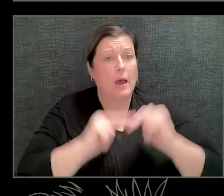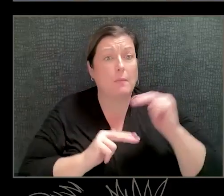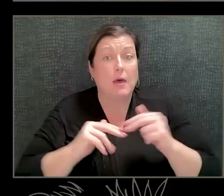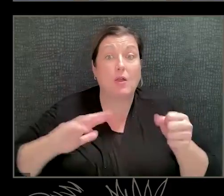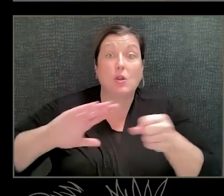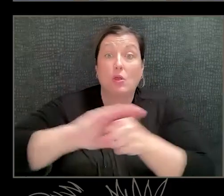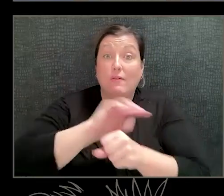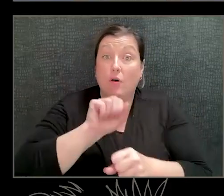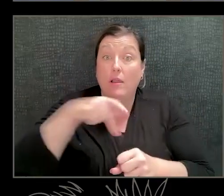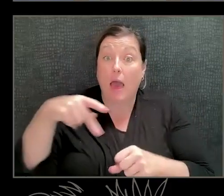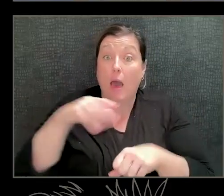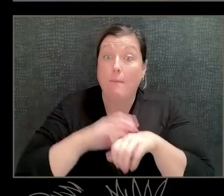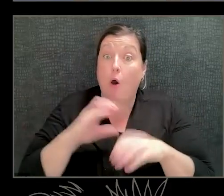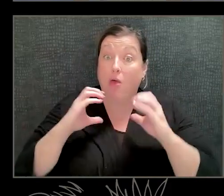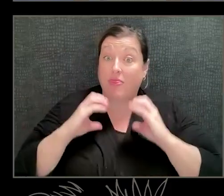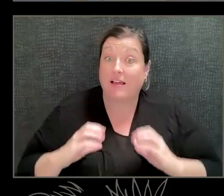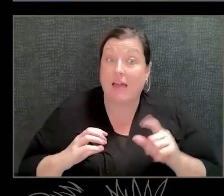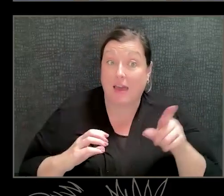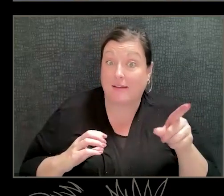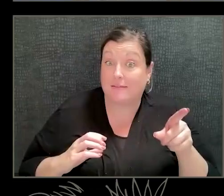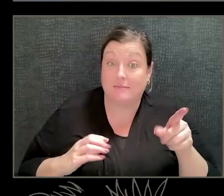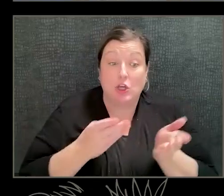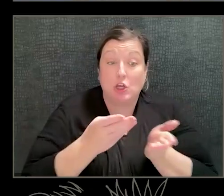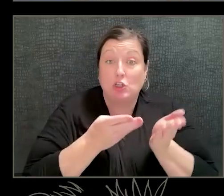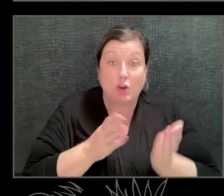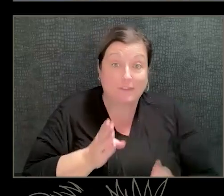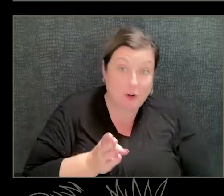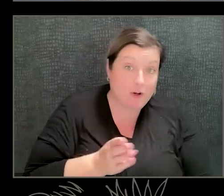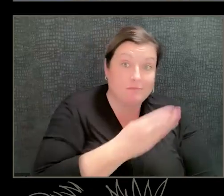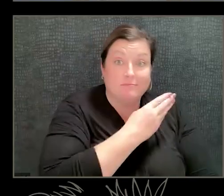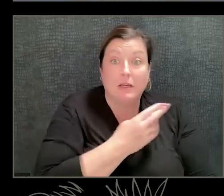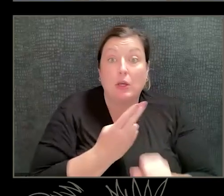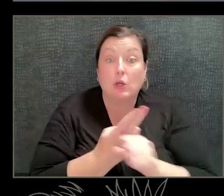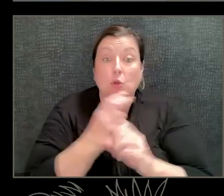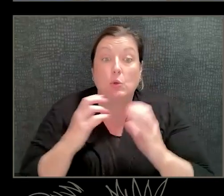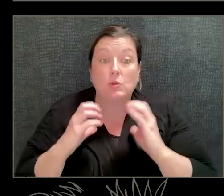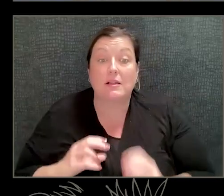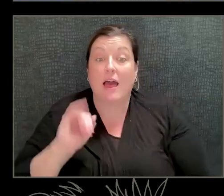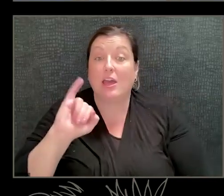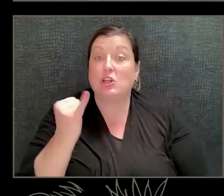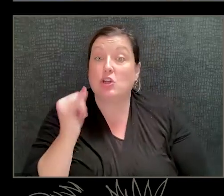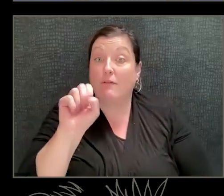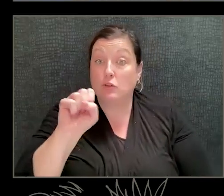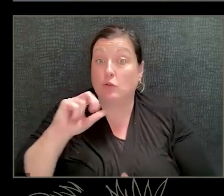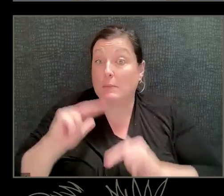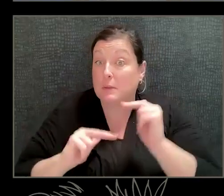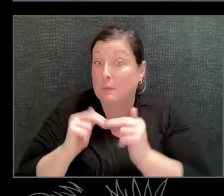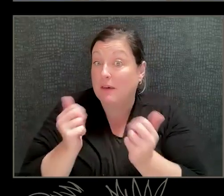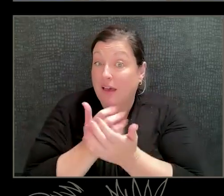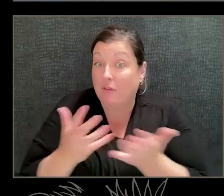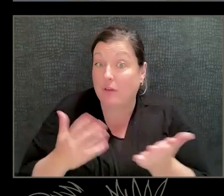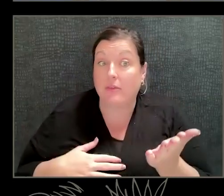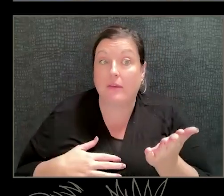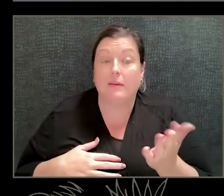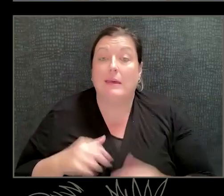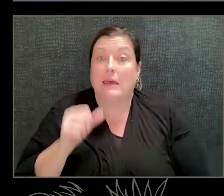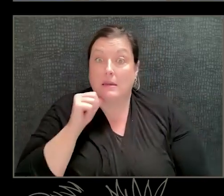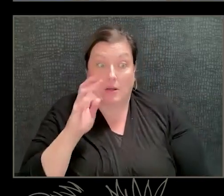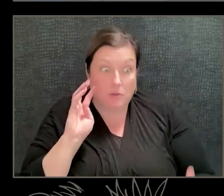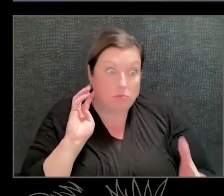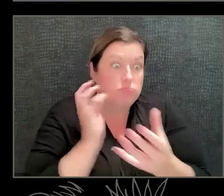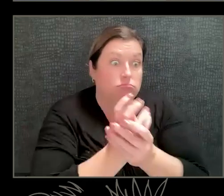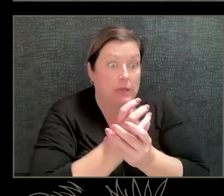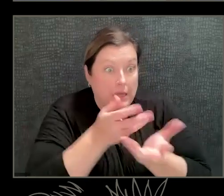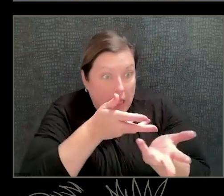app on the client? Why don't we just bypass the server, and we'll just use client-side JavaScript to build everything, rather than try to ram on all these interactions